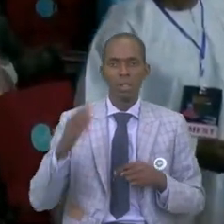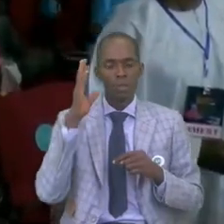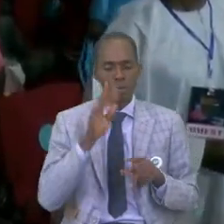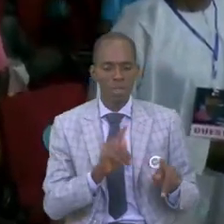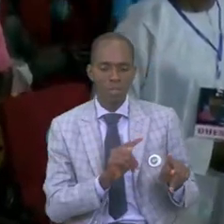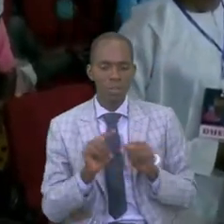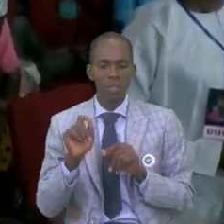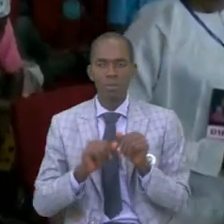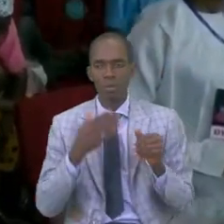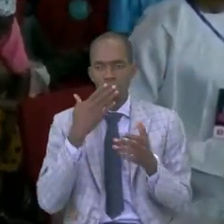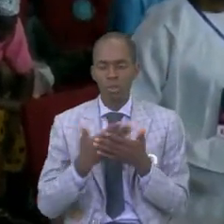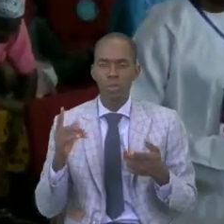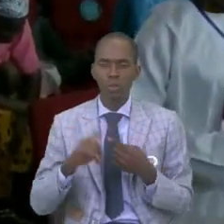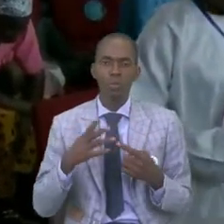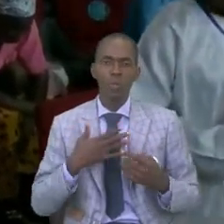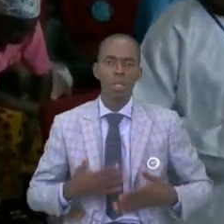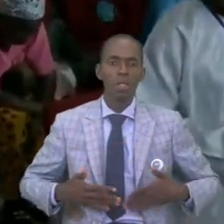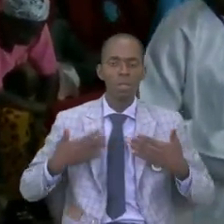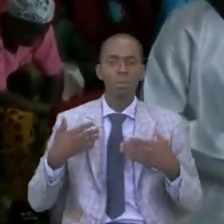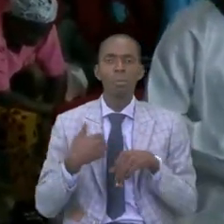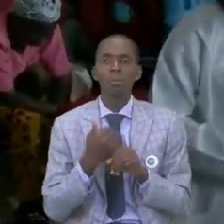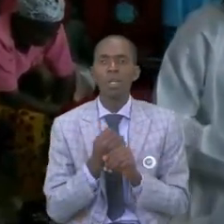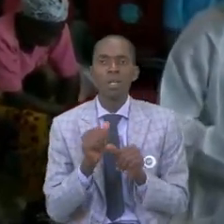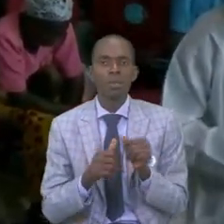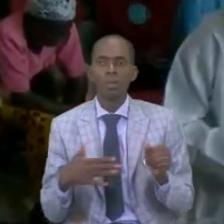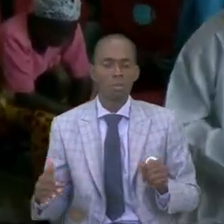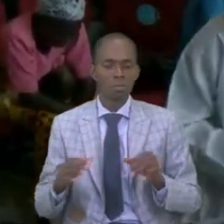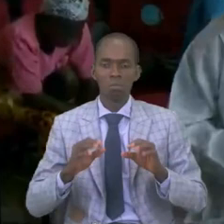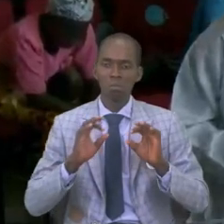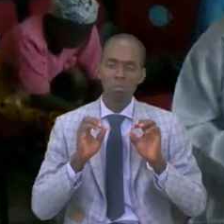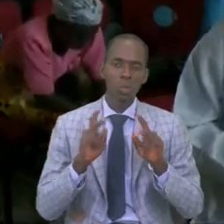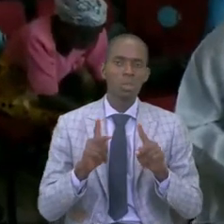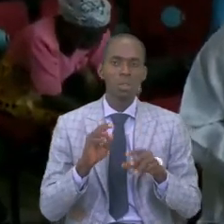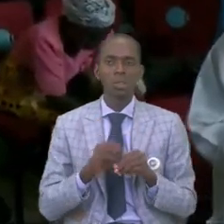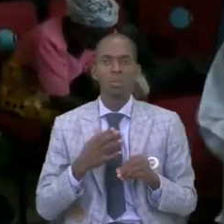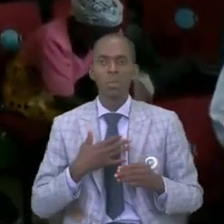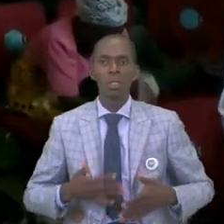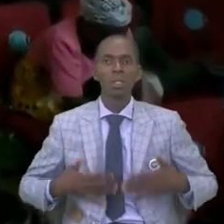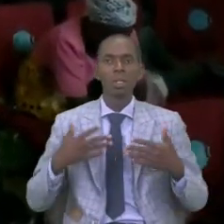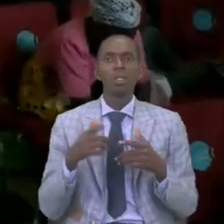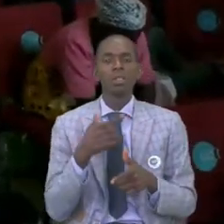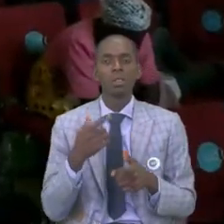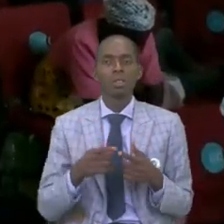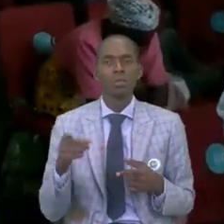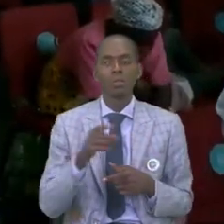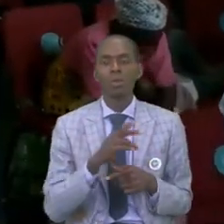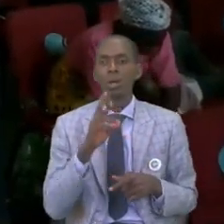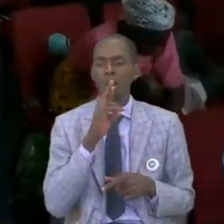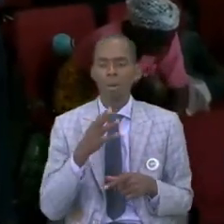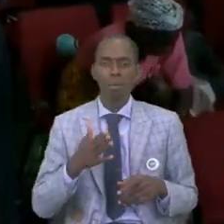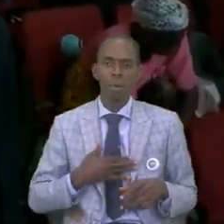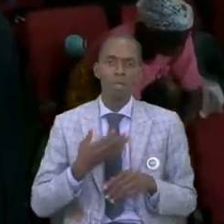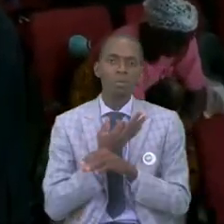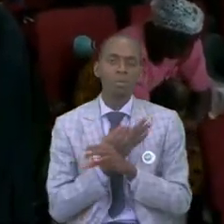thing to my life, make everything all right in my life. And then you are my emancipator.